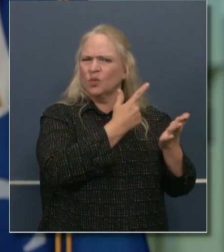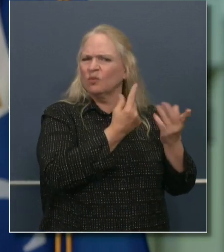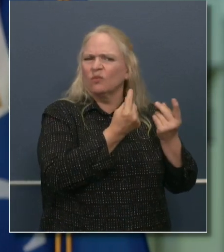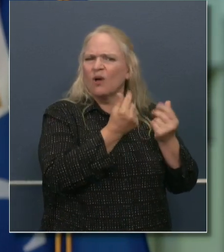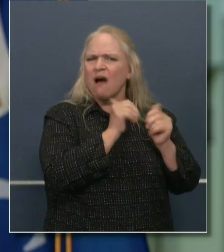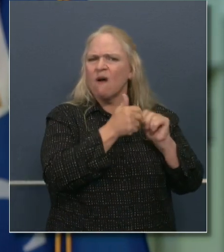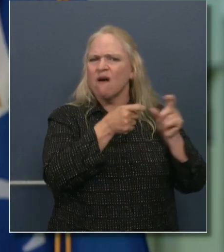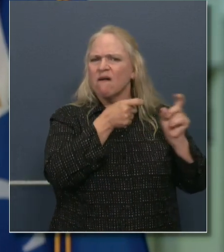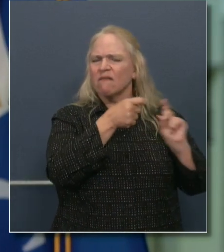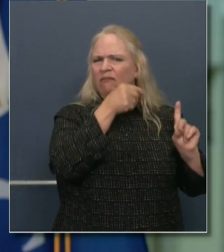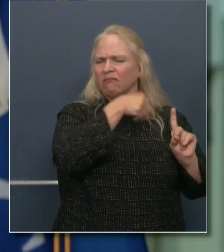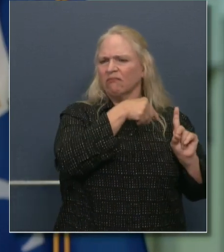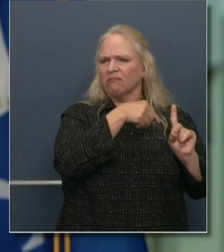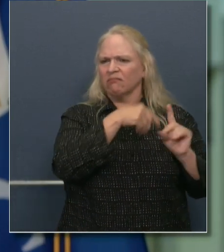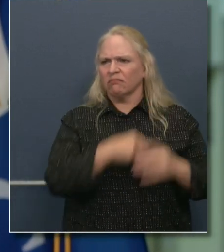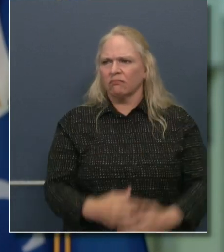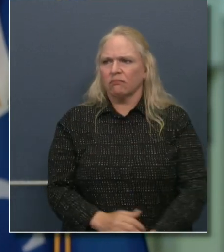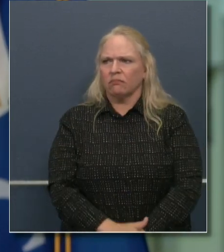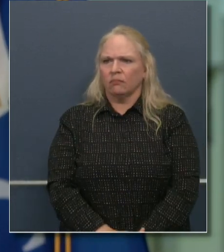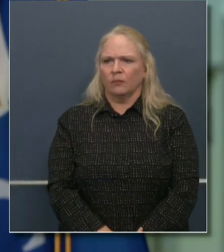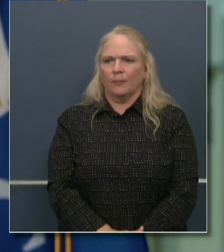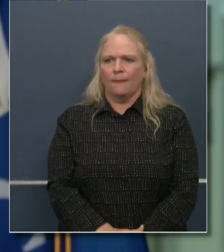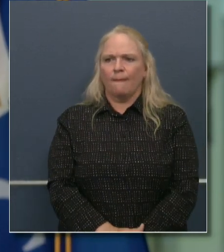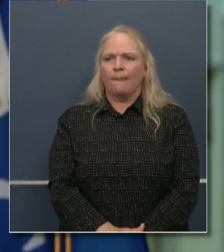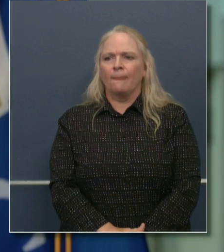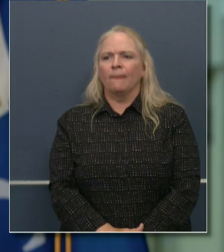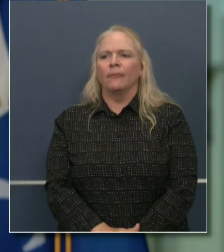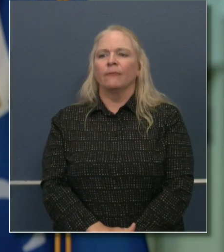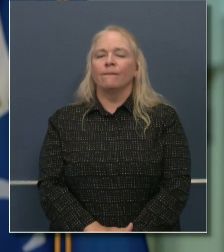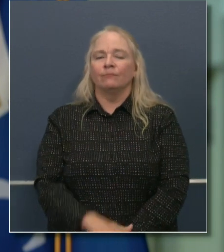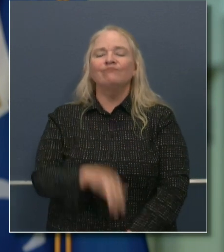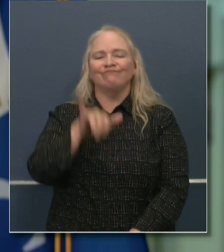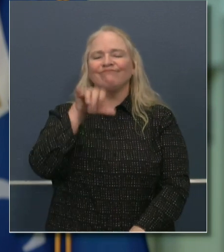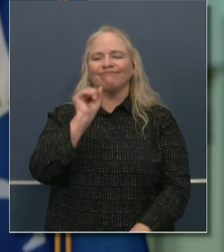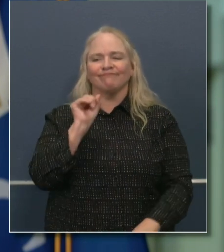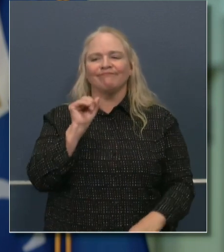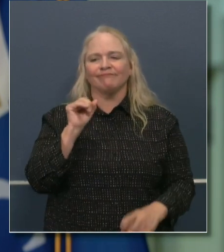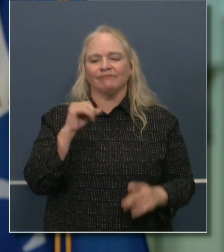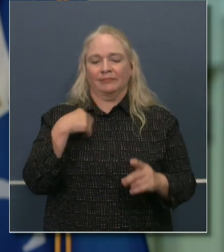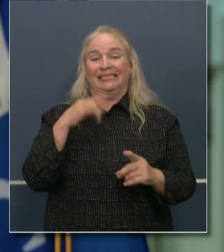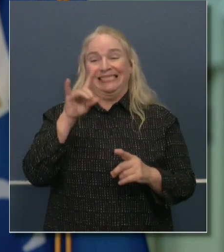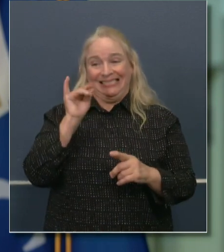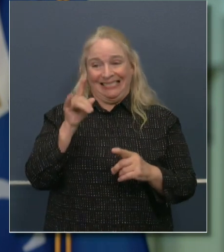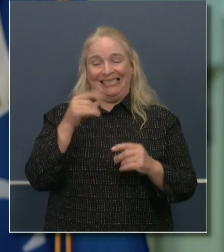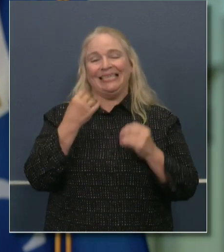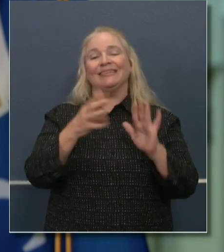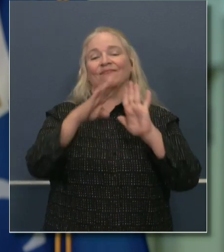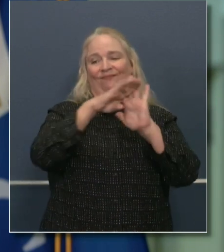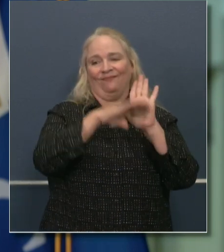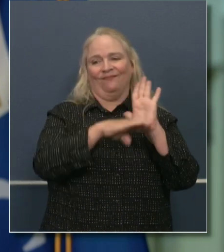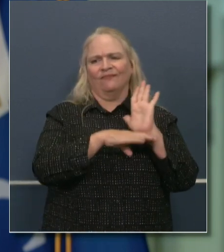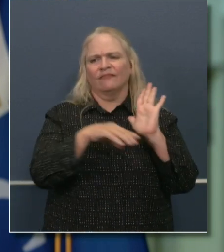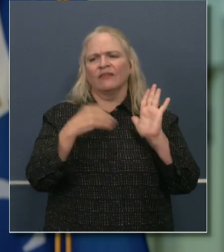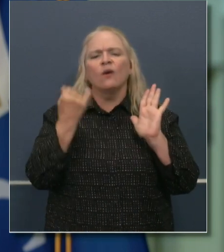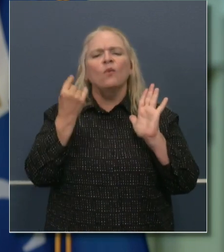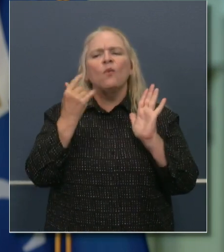Yeah, we've forcefully done just that. A number of months ago, we put out guidance for our schools. I'd encourage you